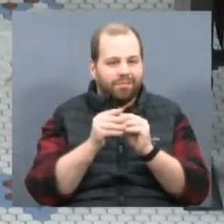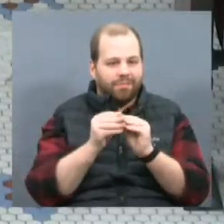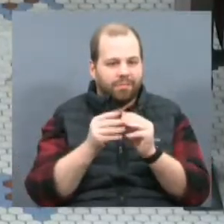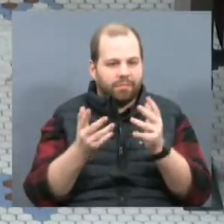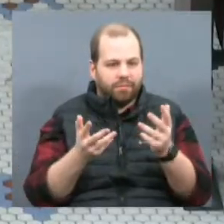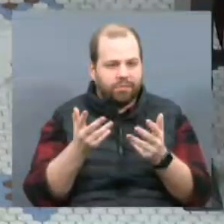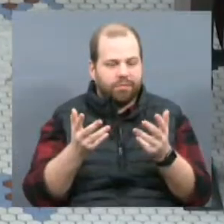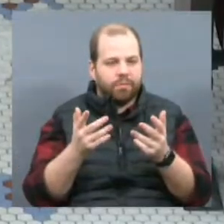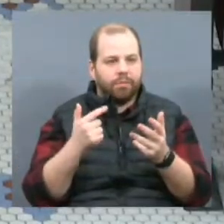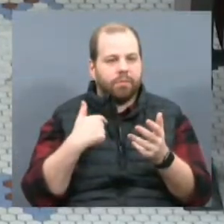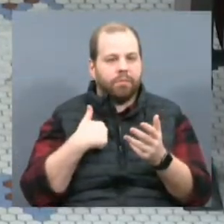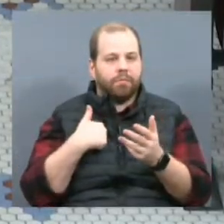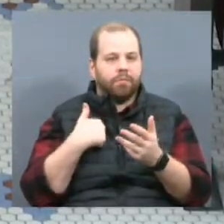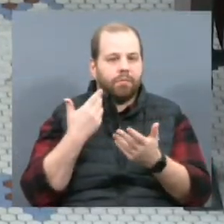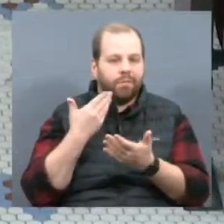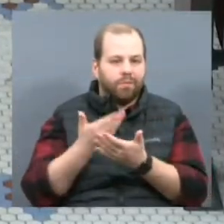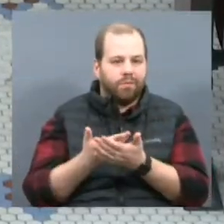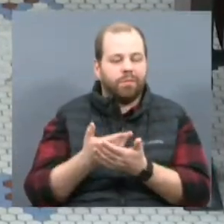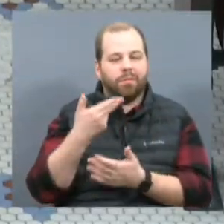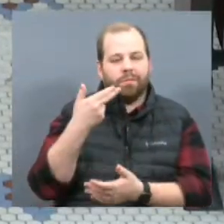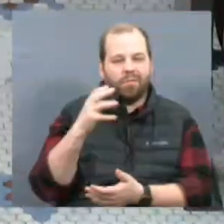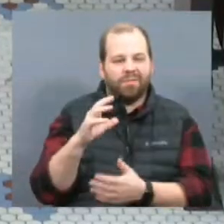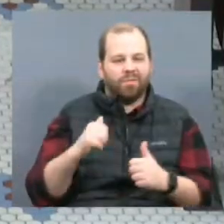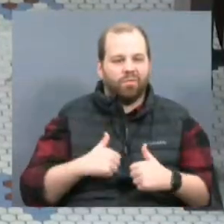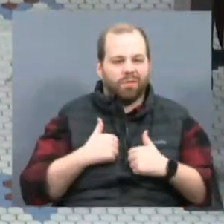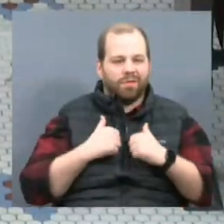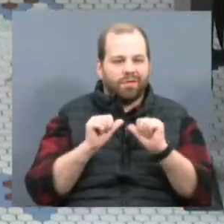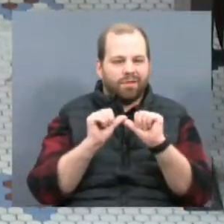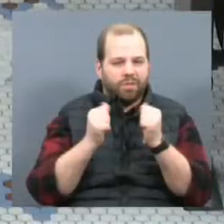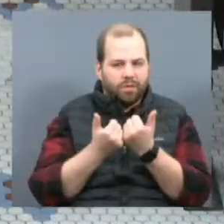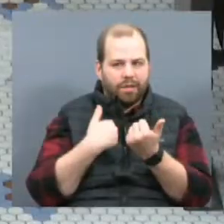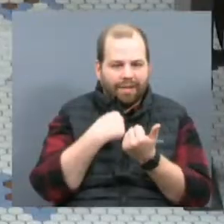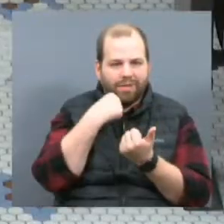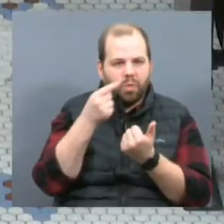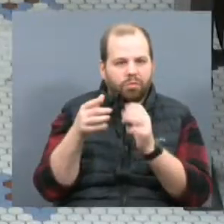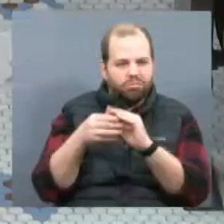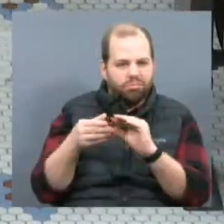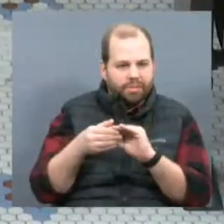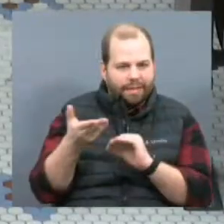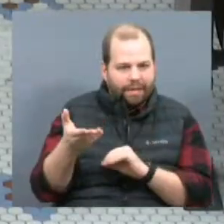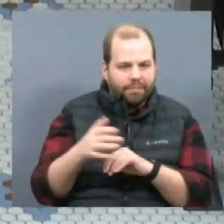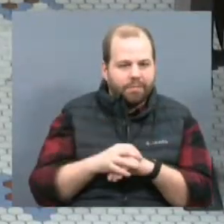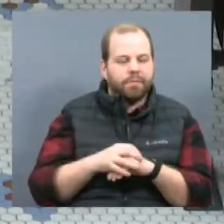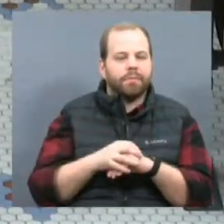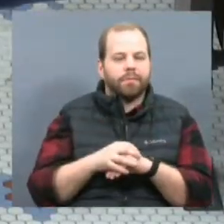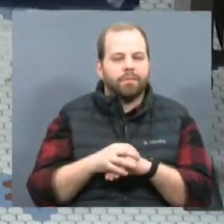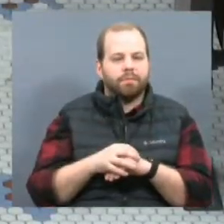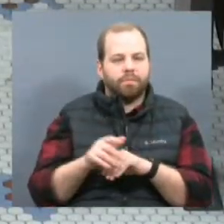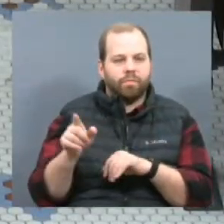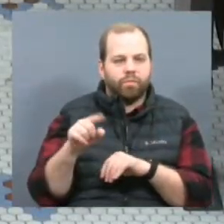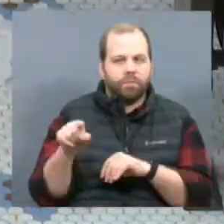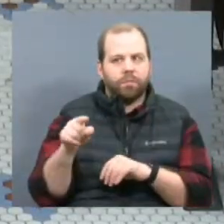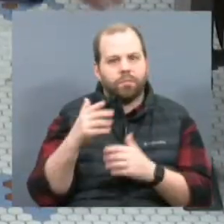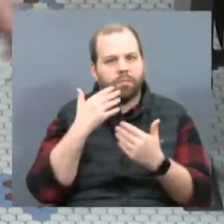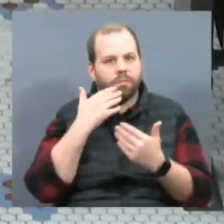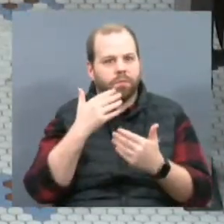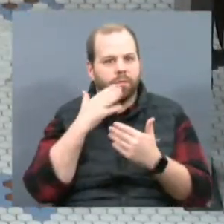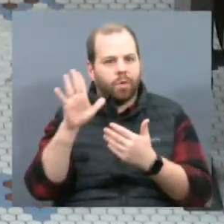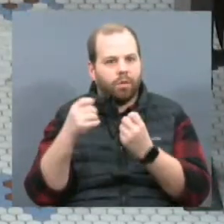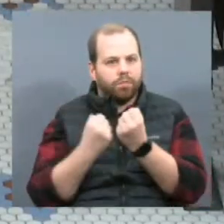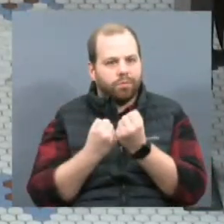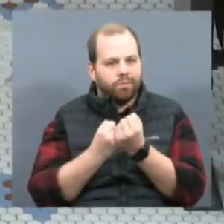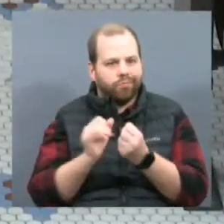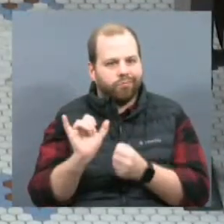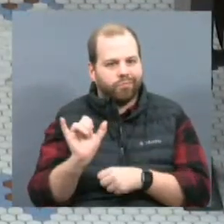I made it to the Hillcrest Residents Association. I shared the story with them. They were so grateful in their